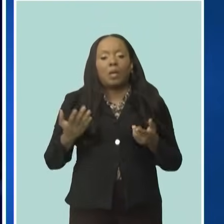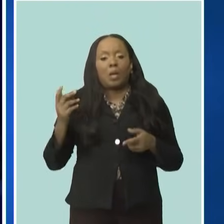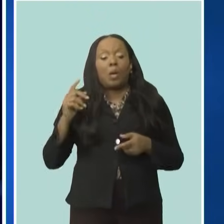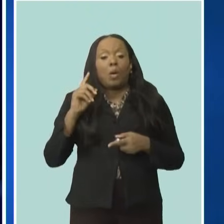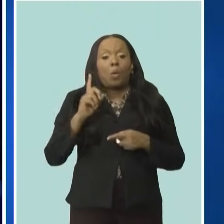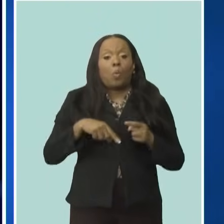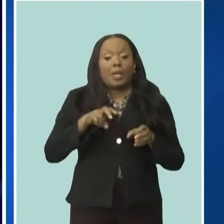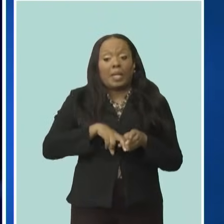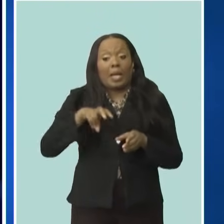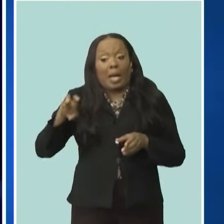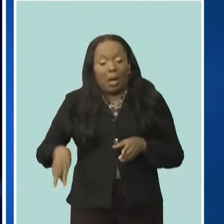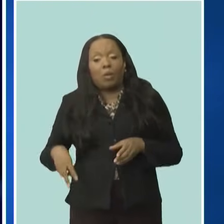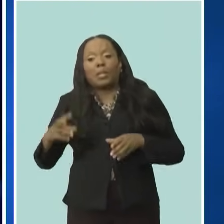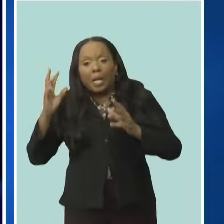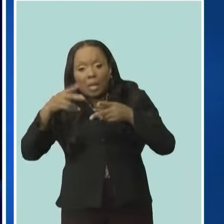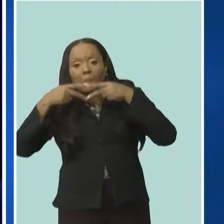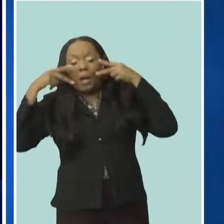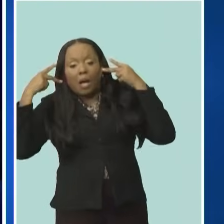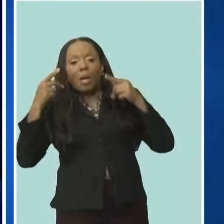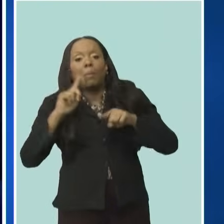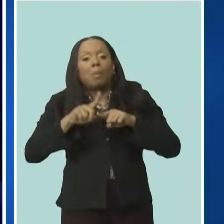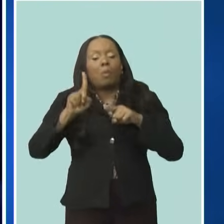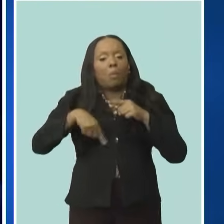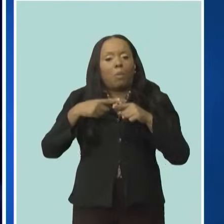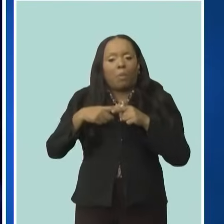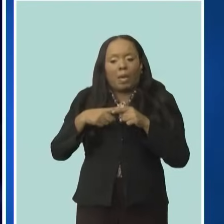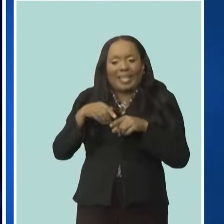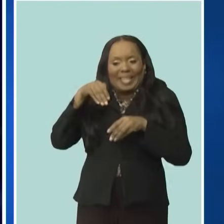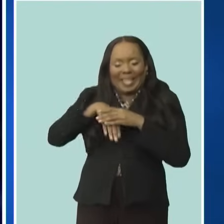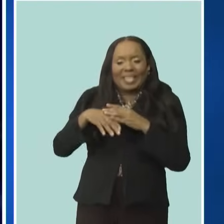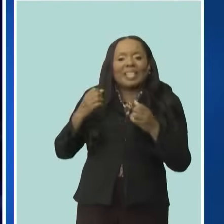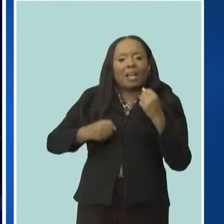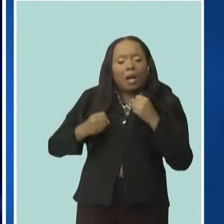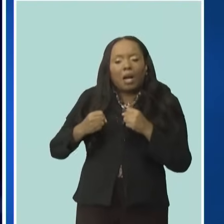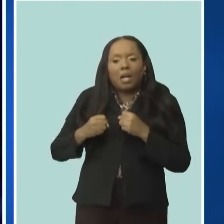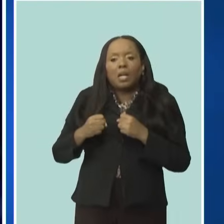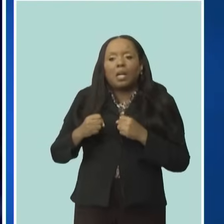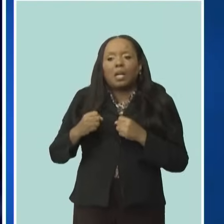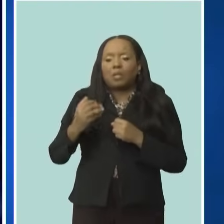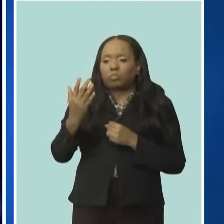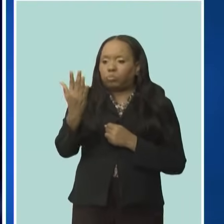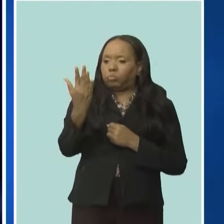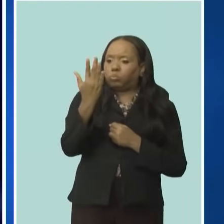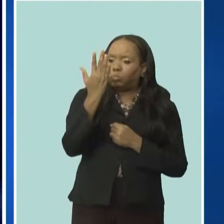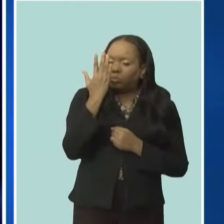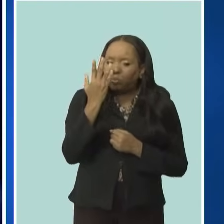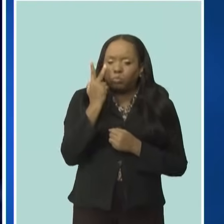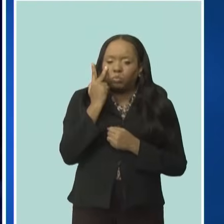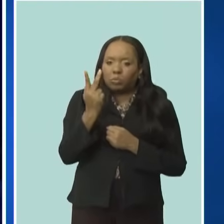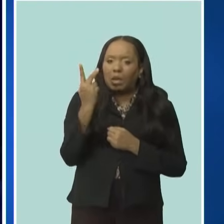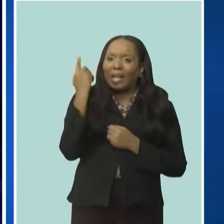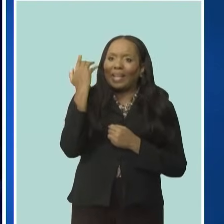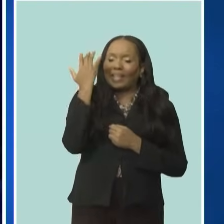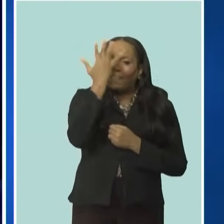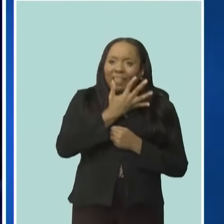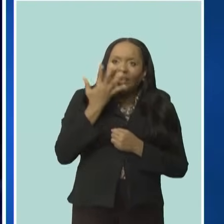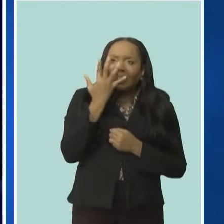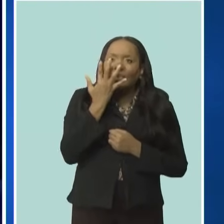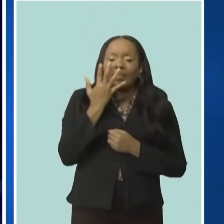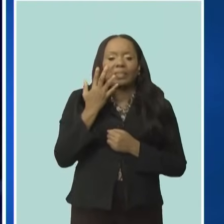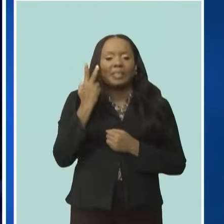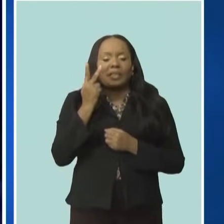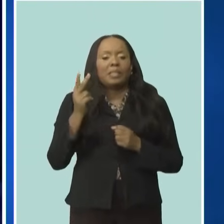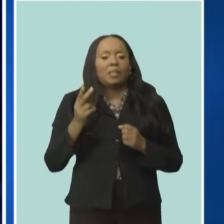after or soon where they're going to get out to do the crime. So you'll be able to see who actually are in the